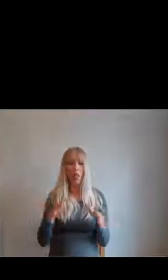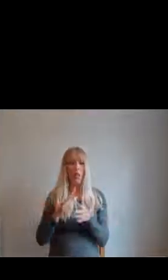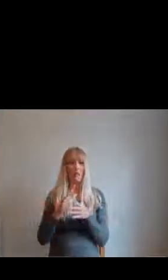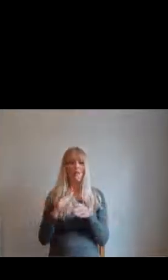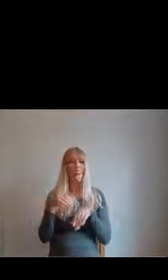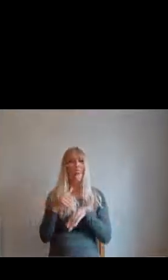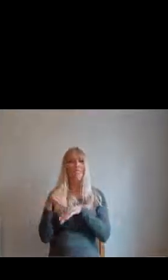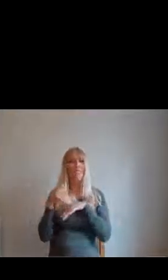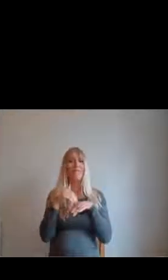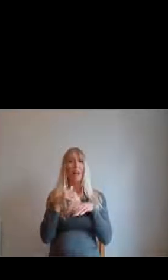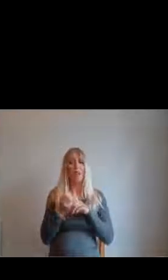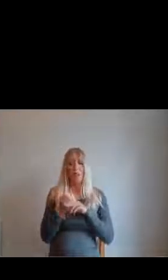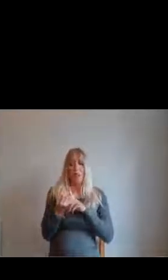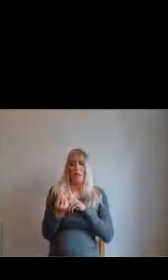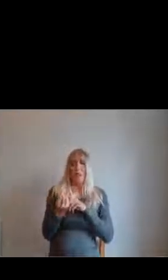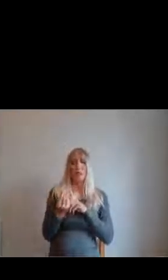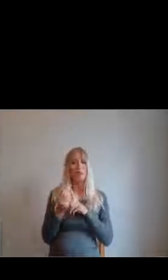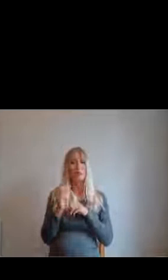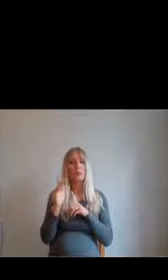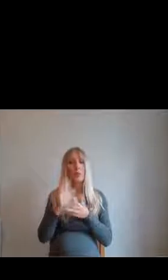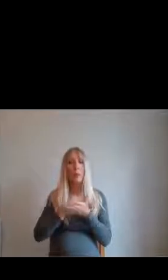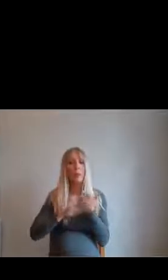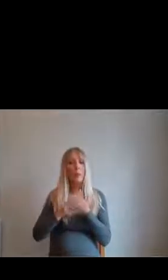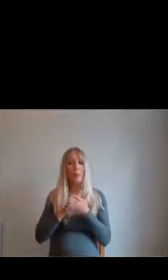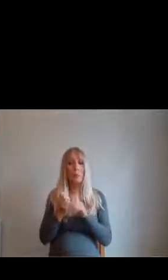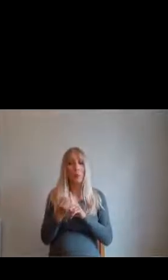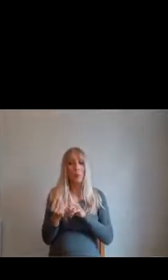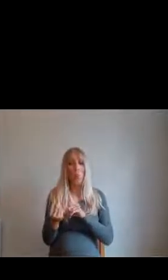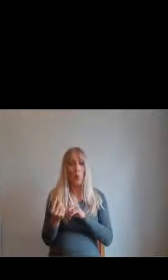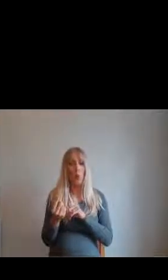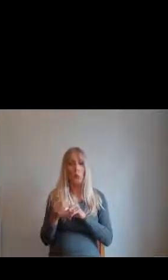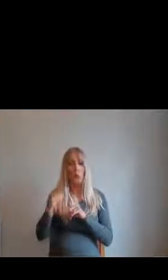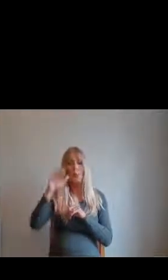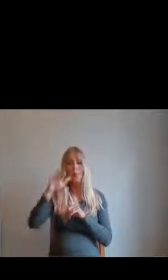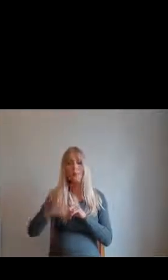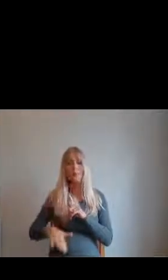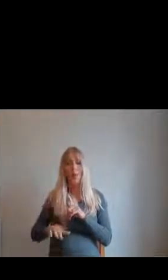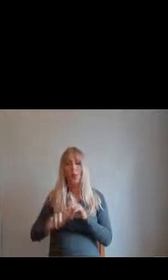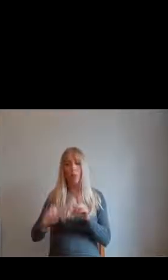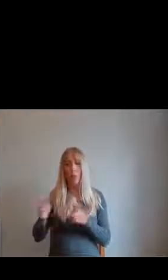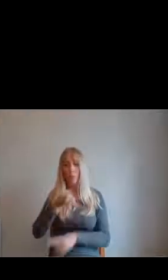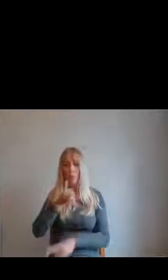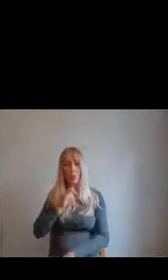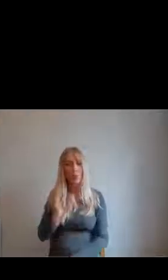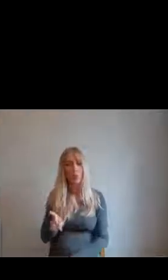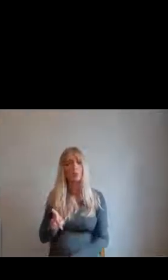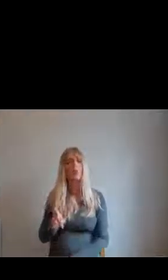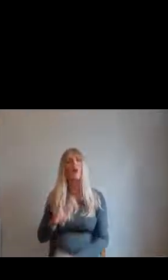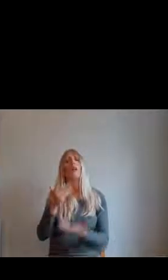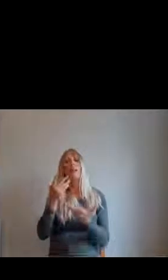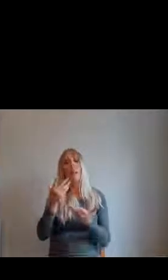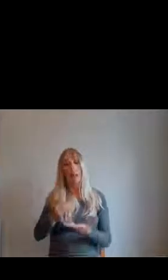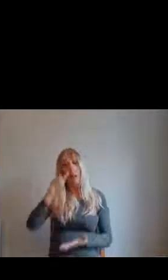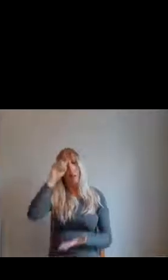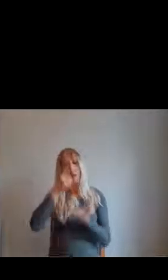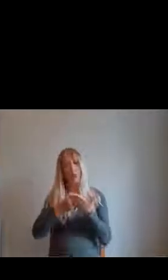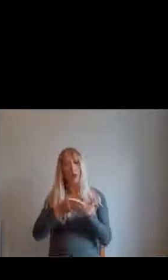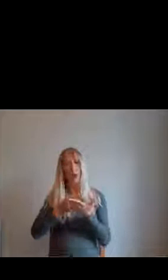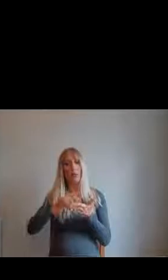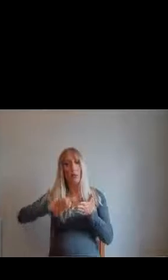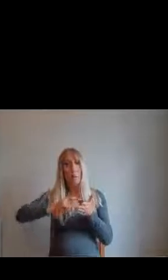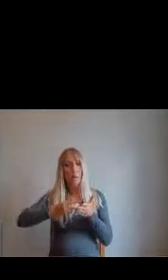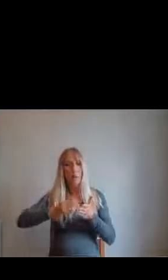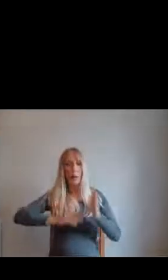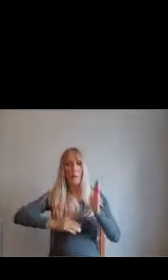These lanes meant that the existing crossing points to the south of the junction would no longer be feasible. So we now propose a footbridge over